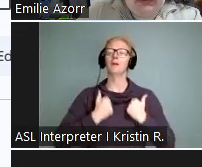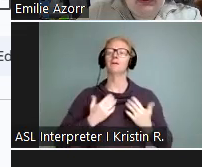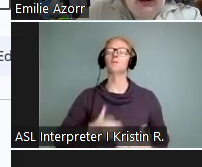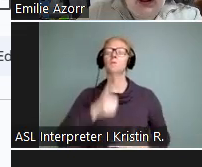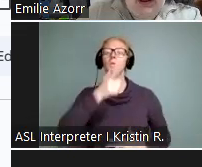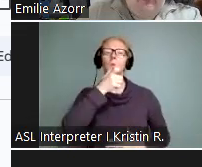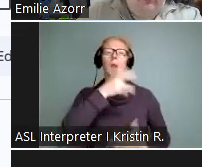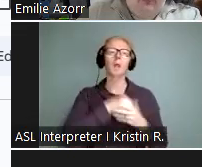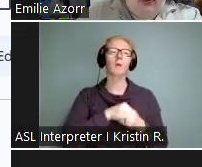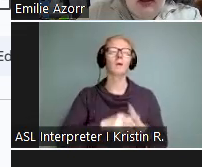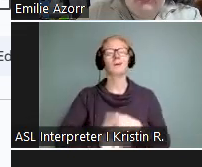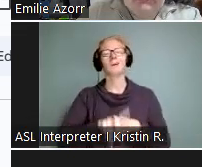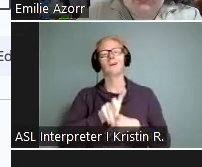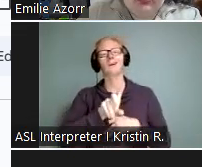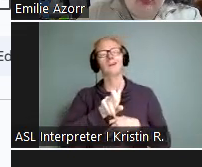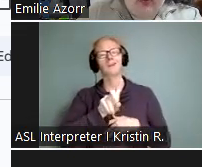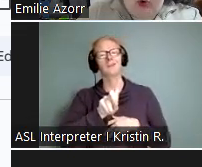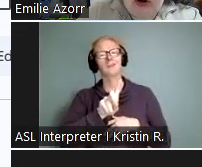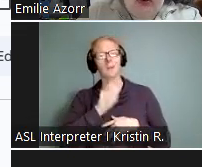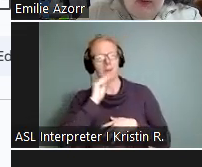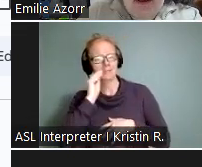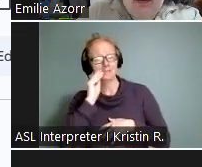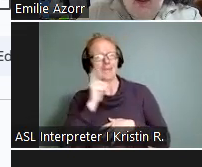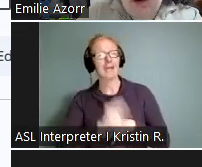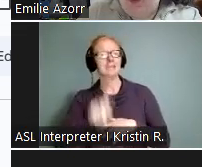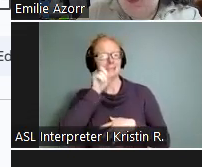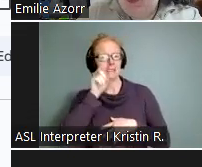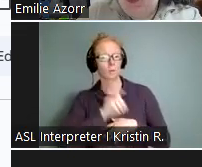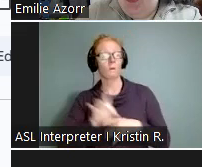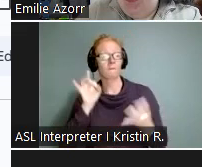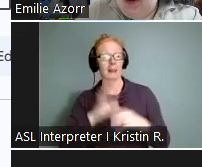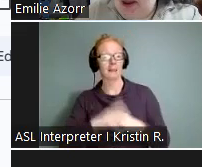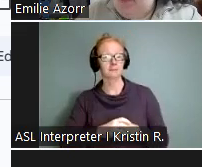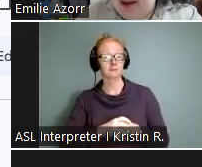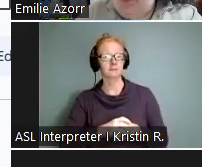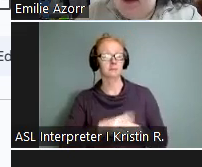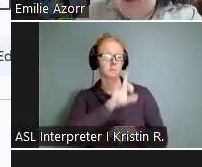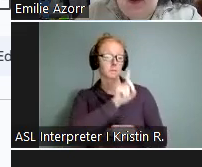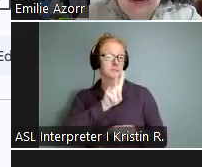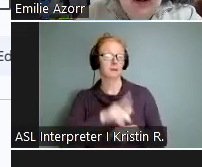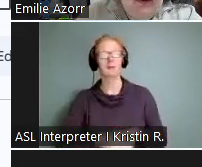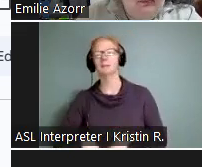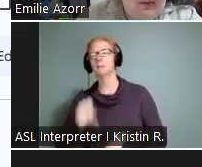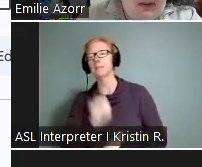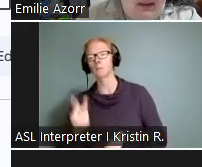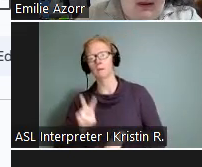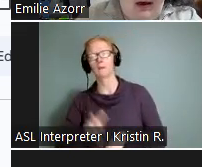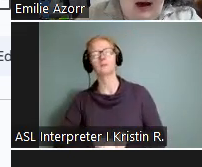violence? It's super important, right, that we are keeping in mind the people that we